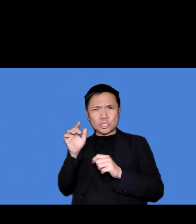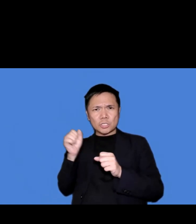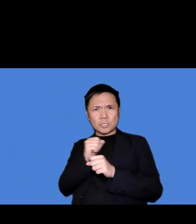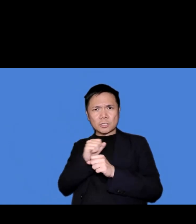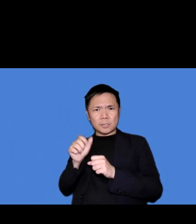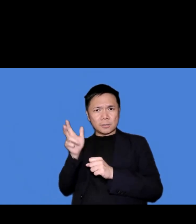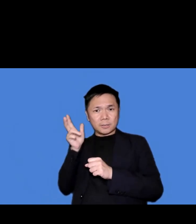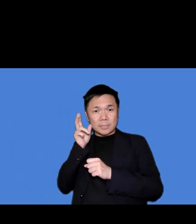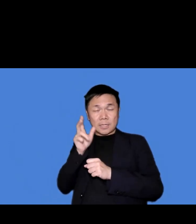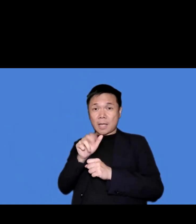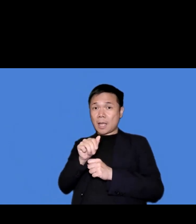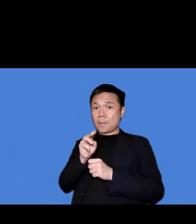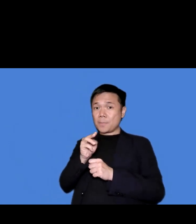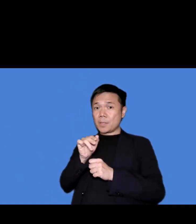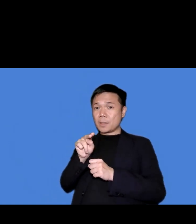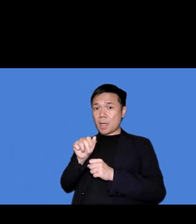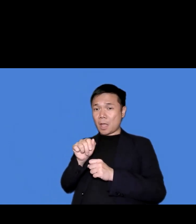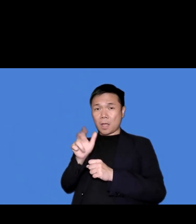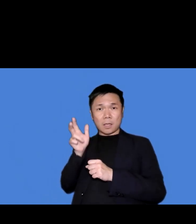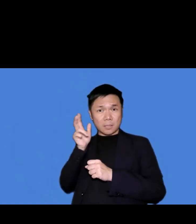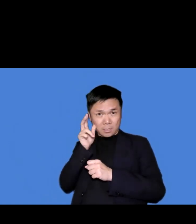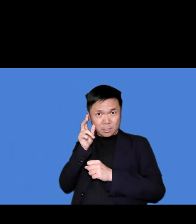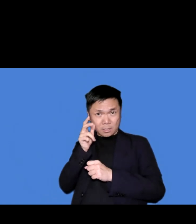Amina, can you hear us?